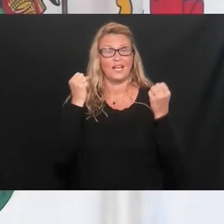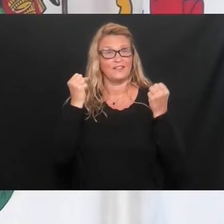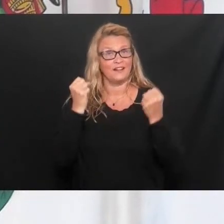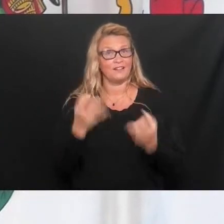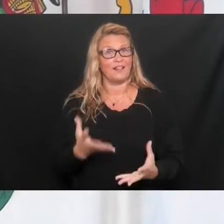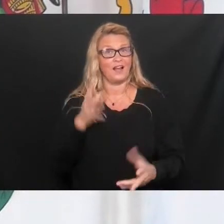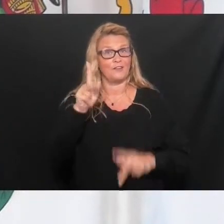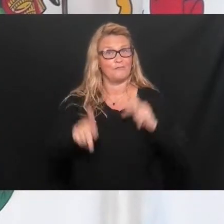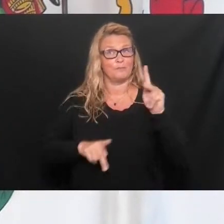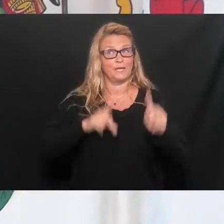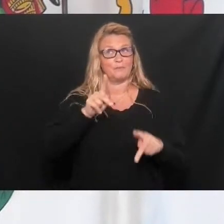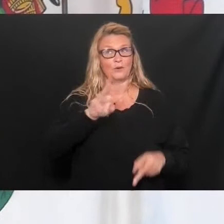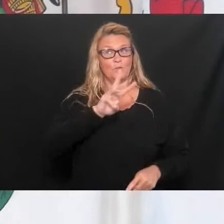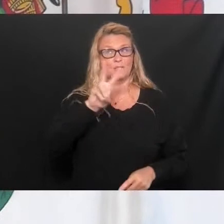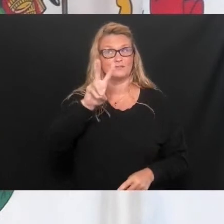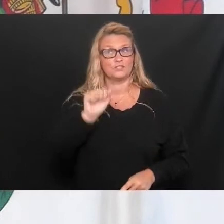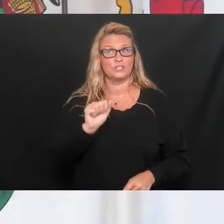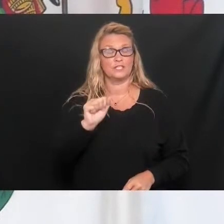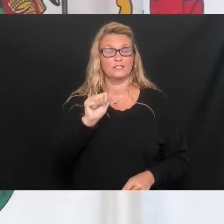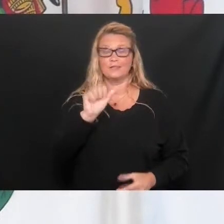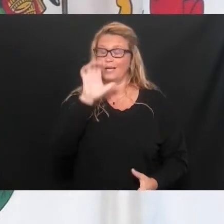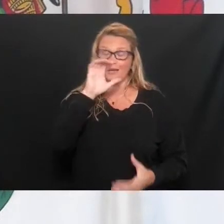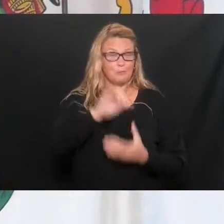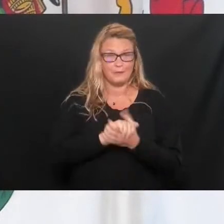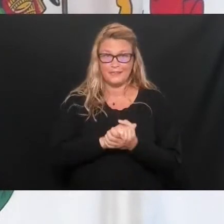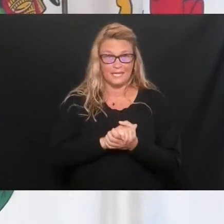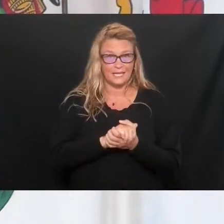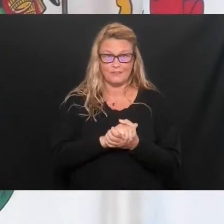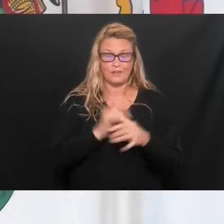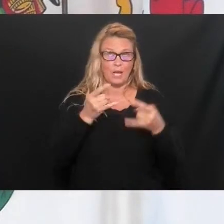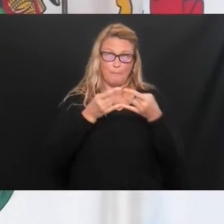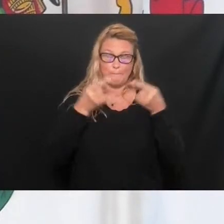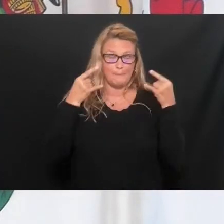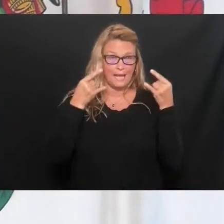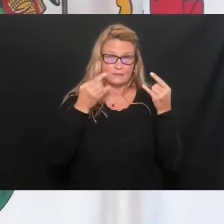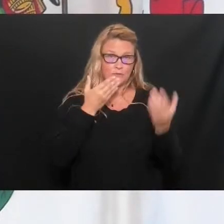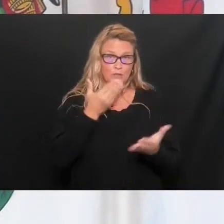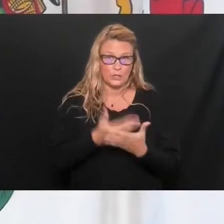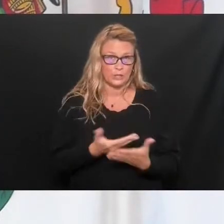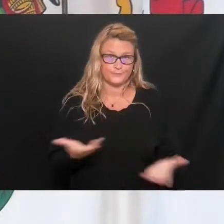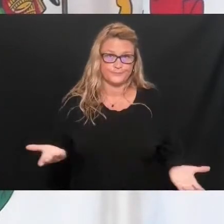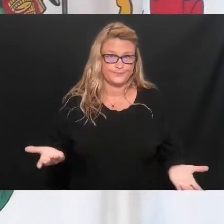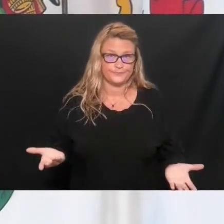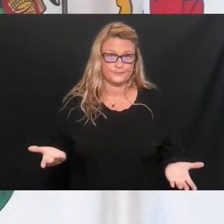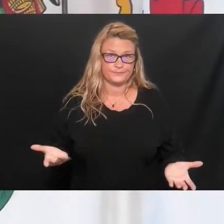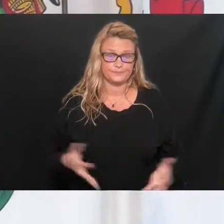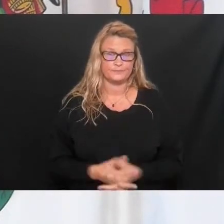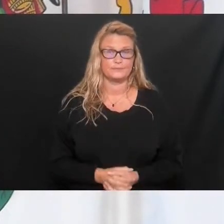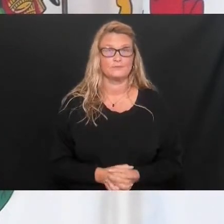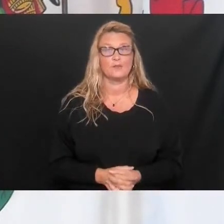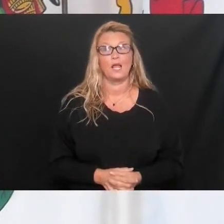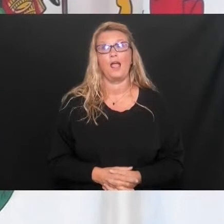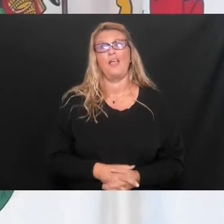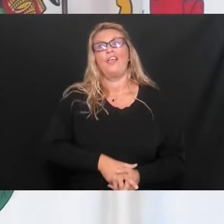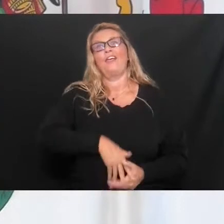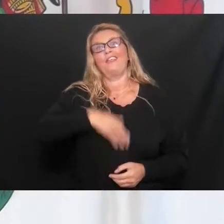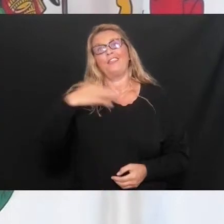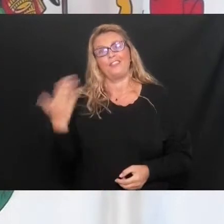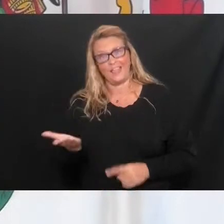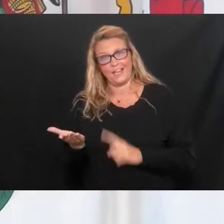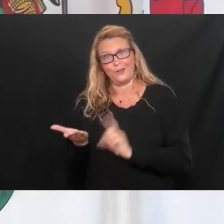of folks in West Virginia do not believe that they ought to be wearing a mask no matter what. On the other hand, you've got